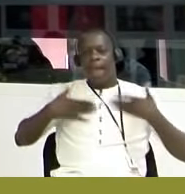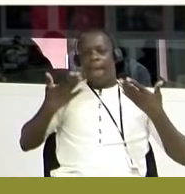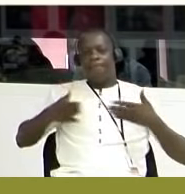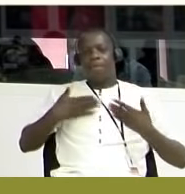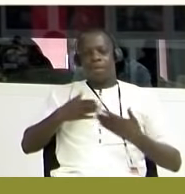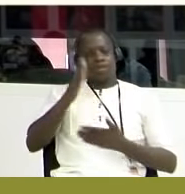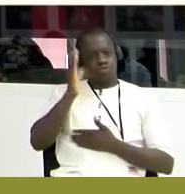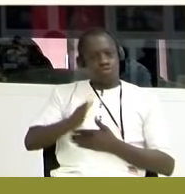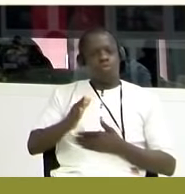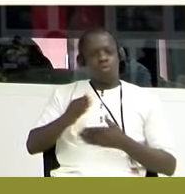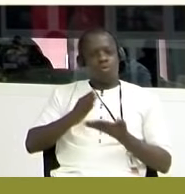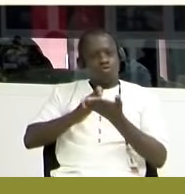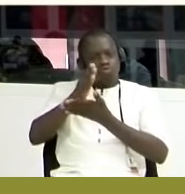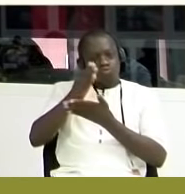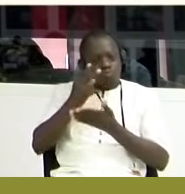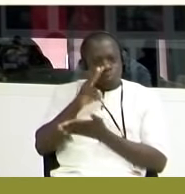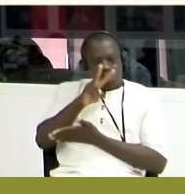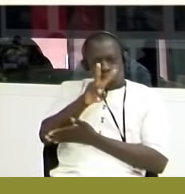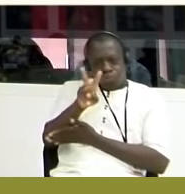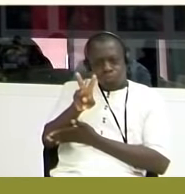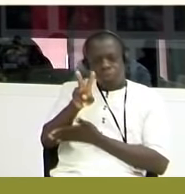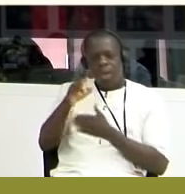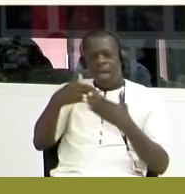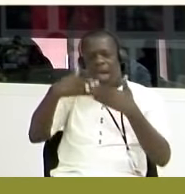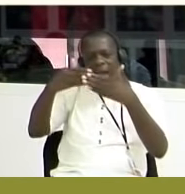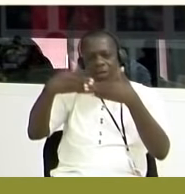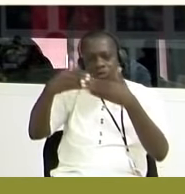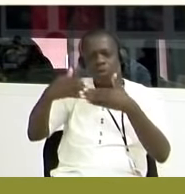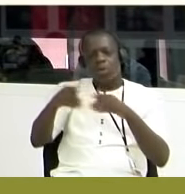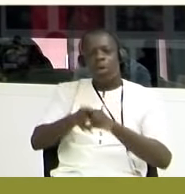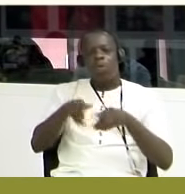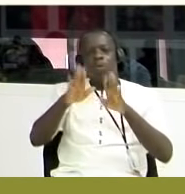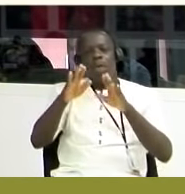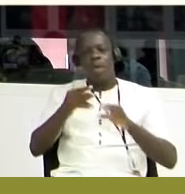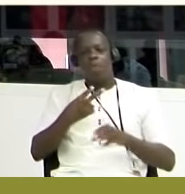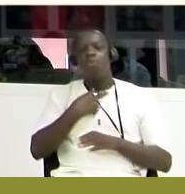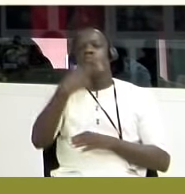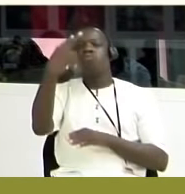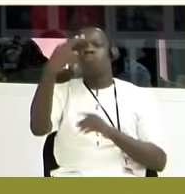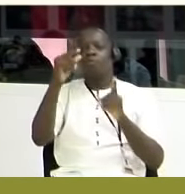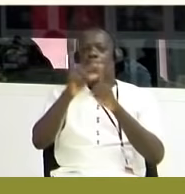chanting. But I must say they were not in any way violent as well.